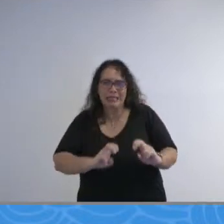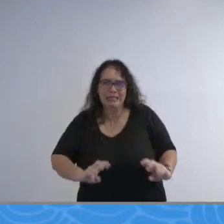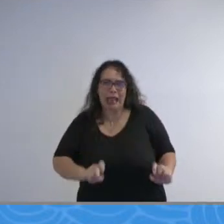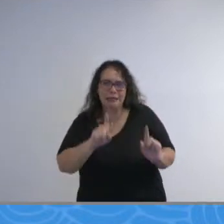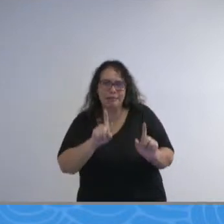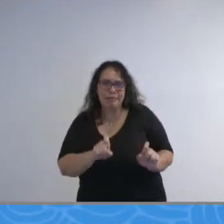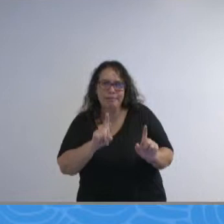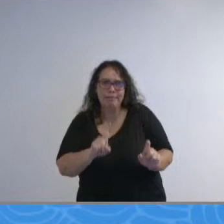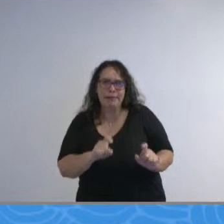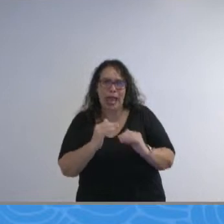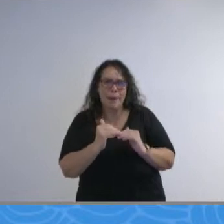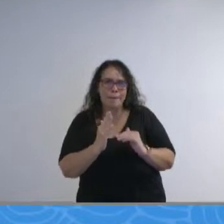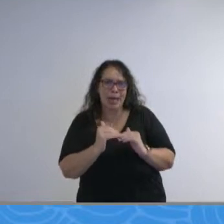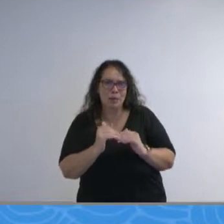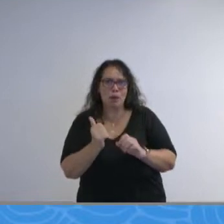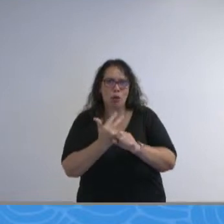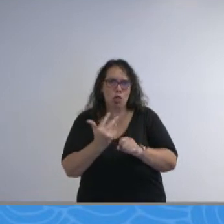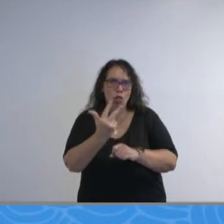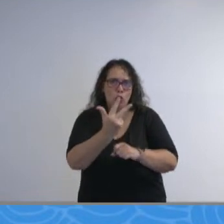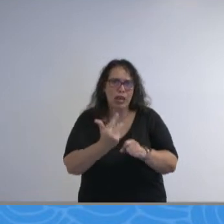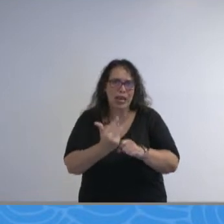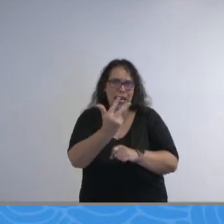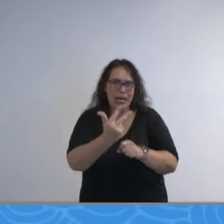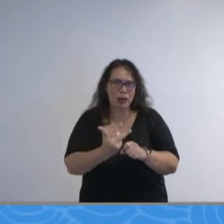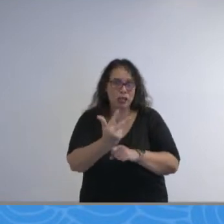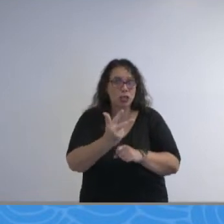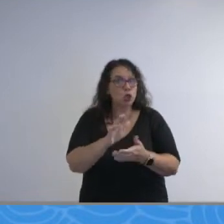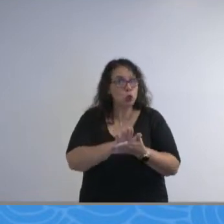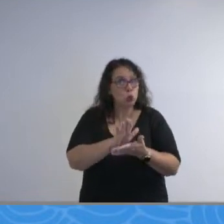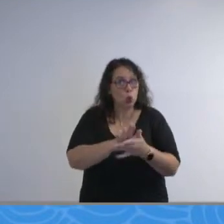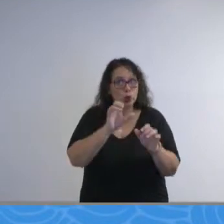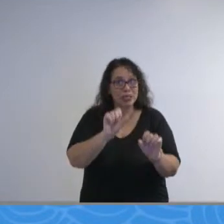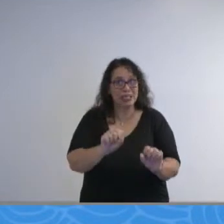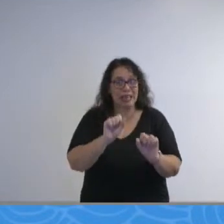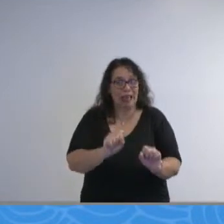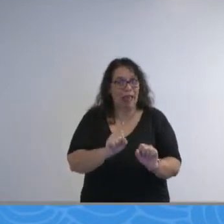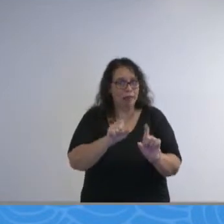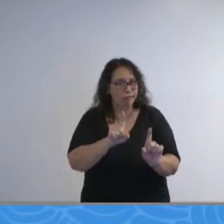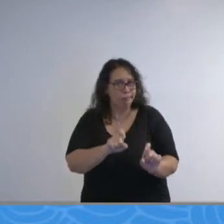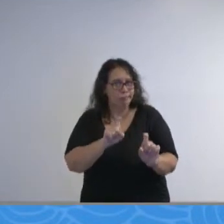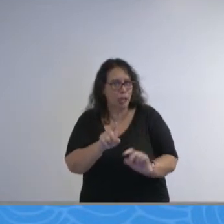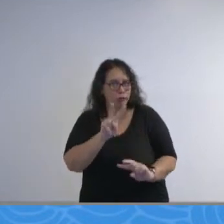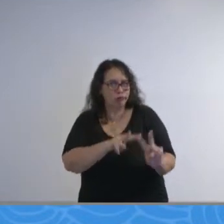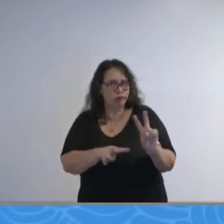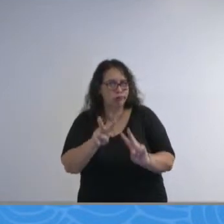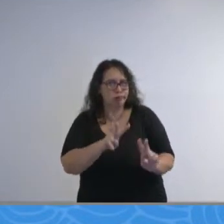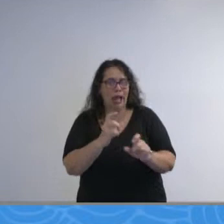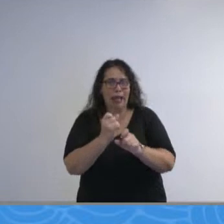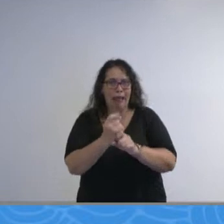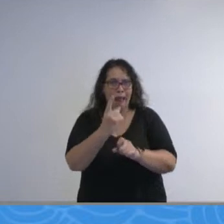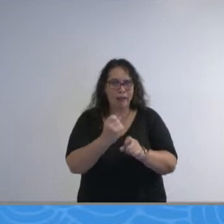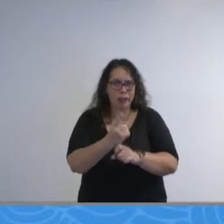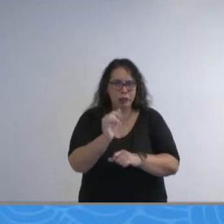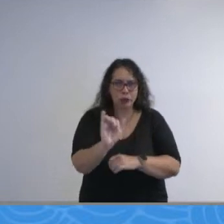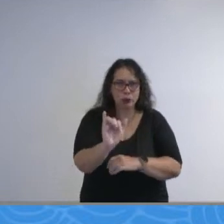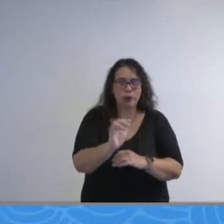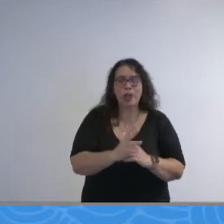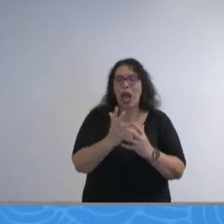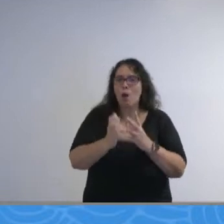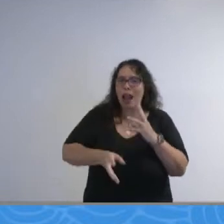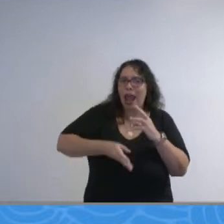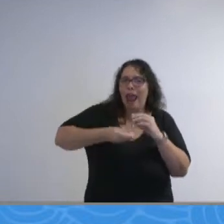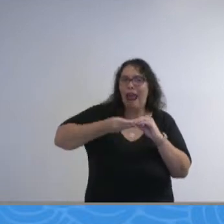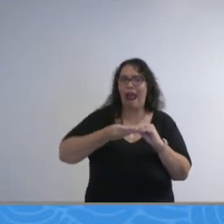minimum, although schools can assess up to once every year. And I just wanted to throw in a little note